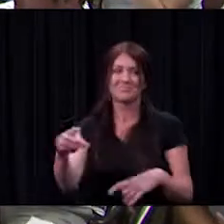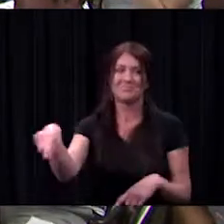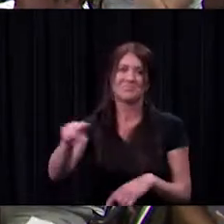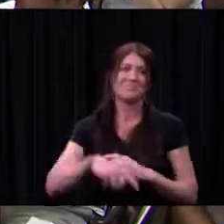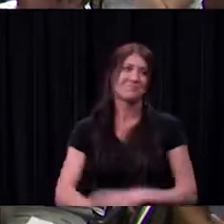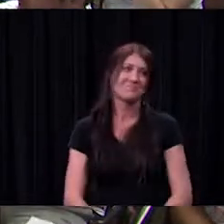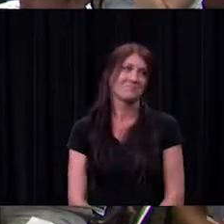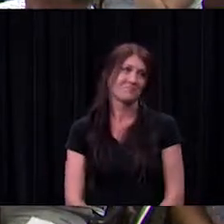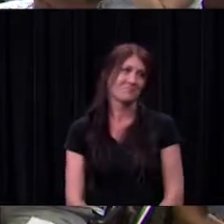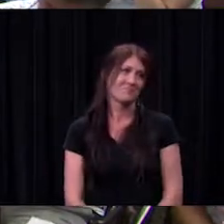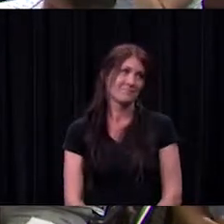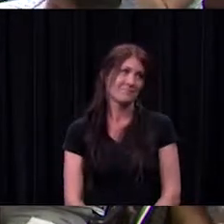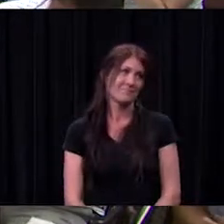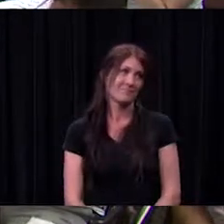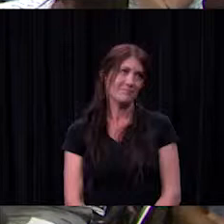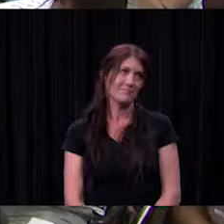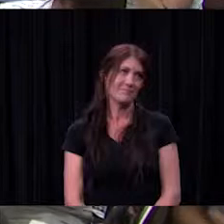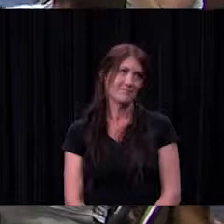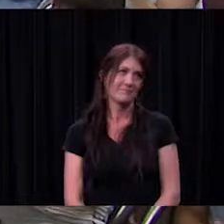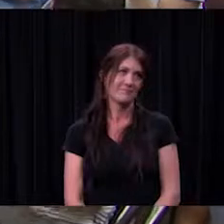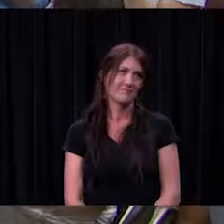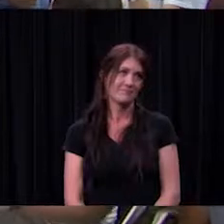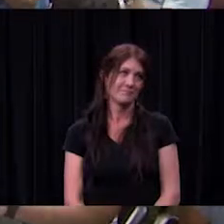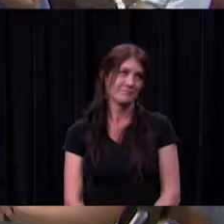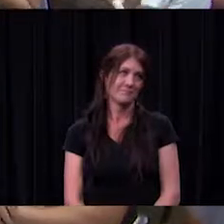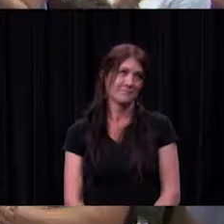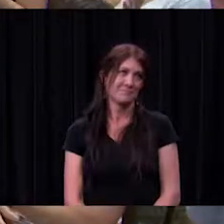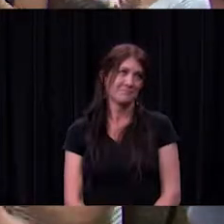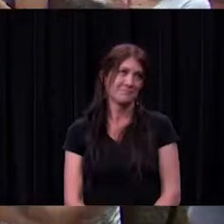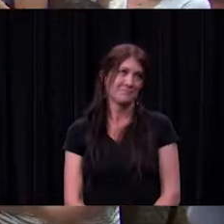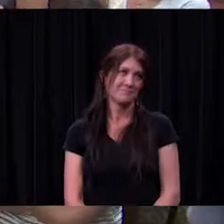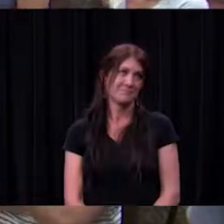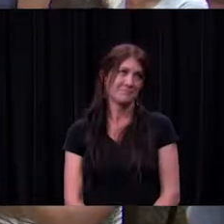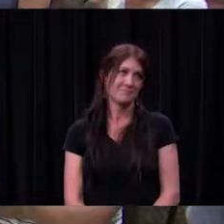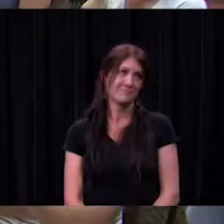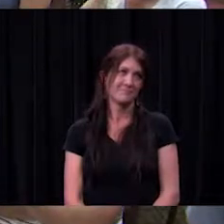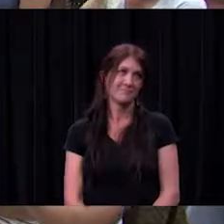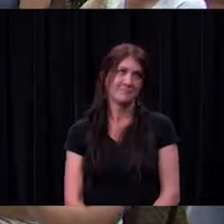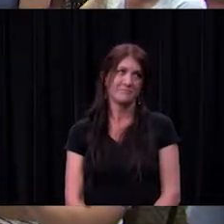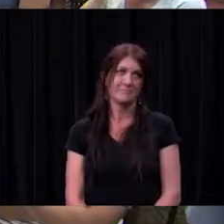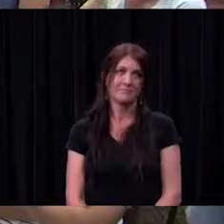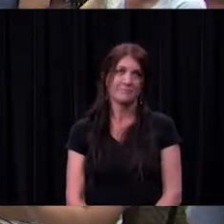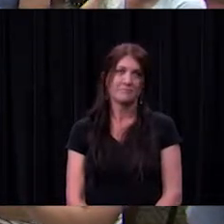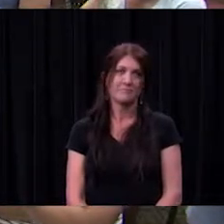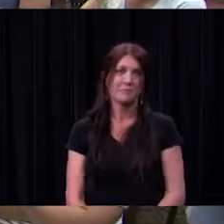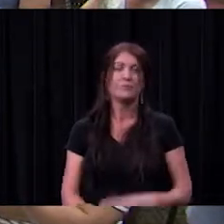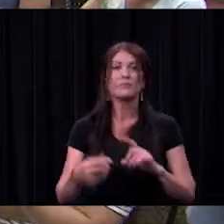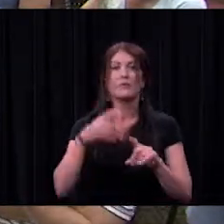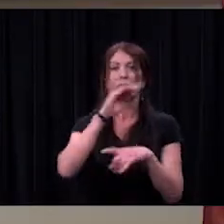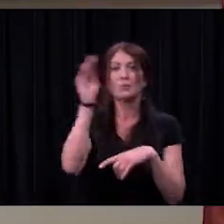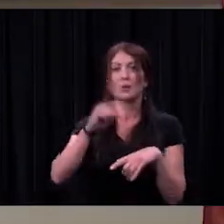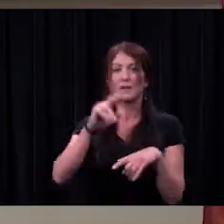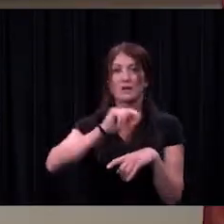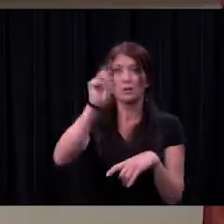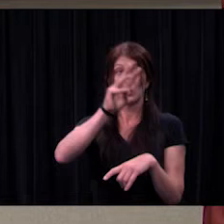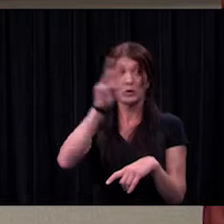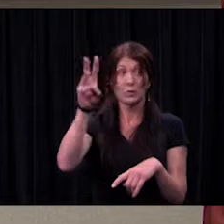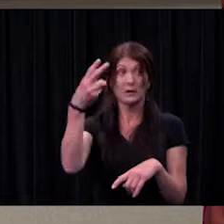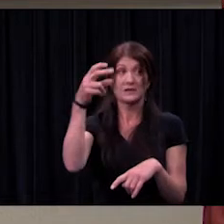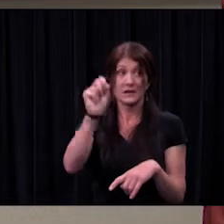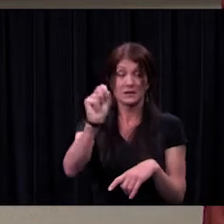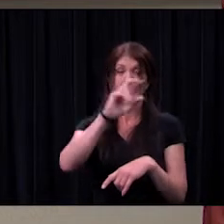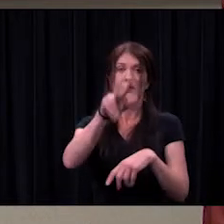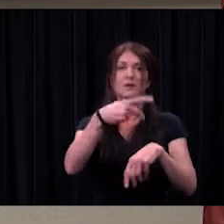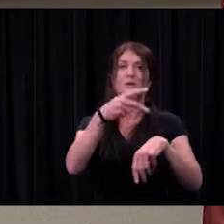paparazzi. And from Olathe Northwest High School, I'd like to ask Principal Chris Zook